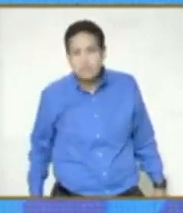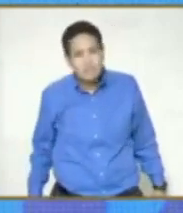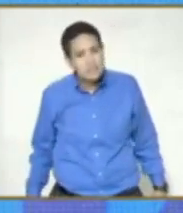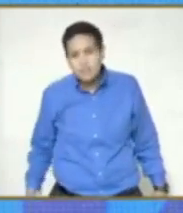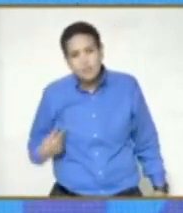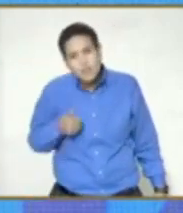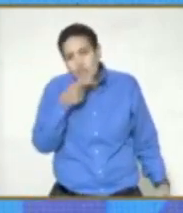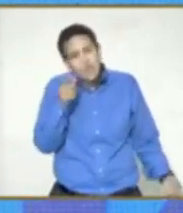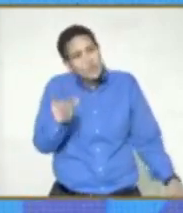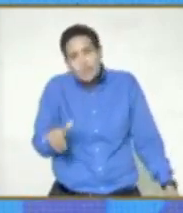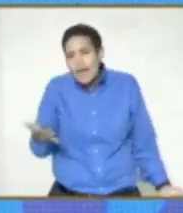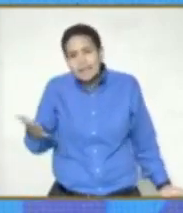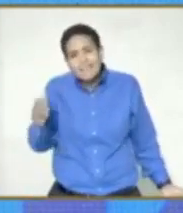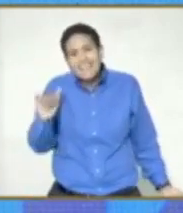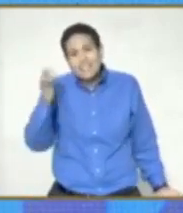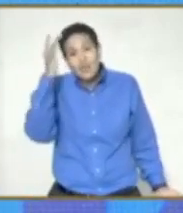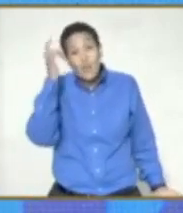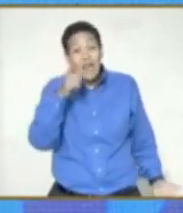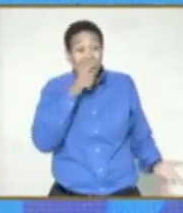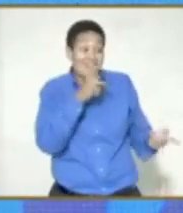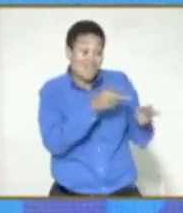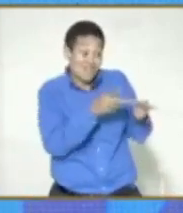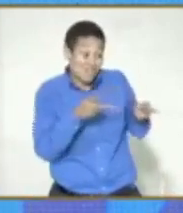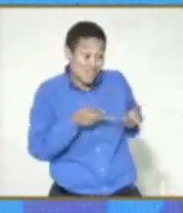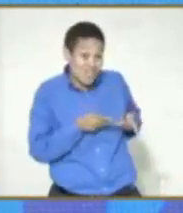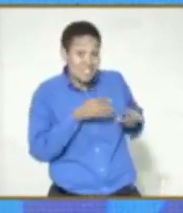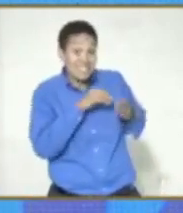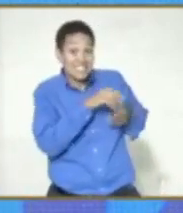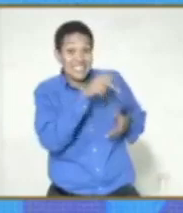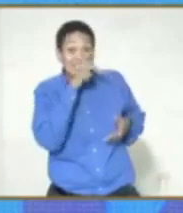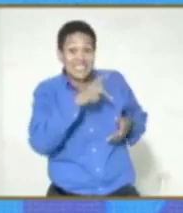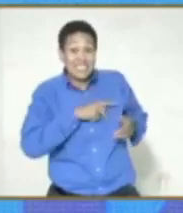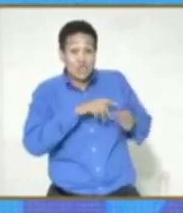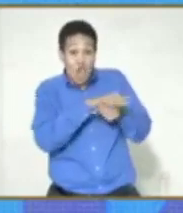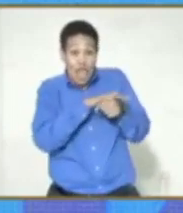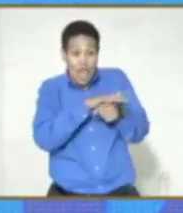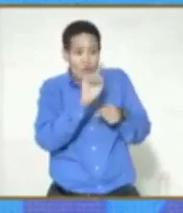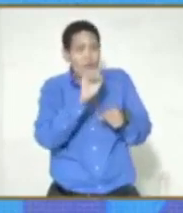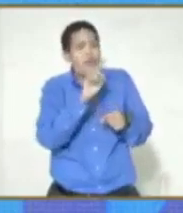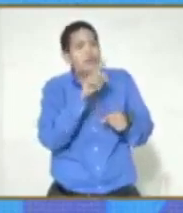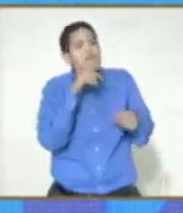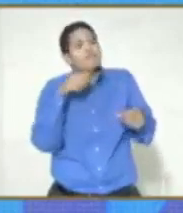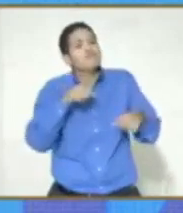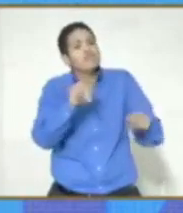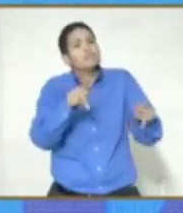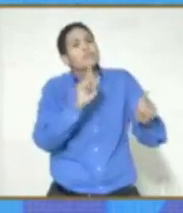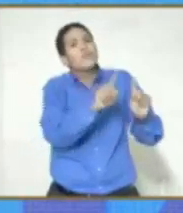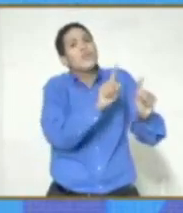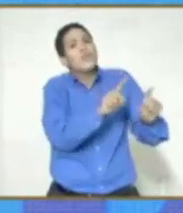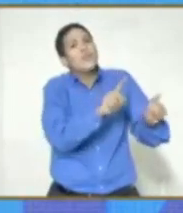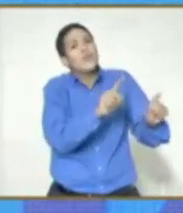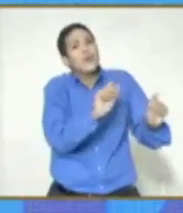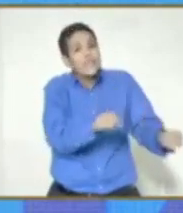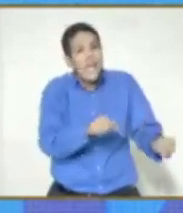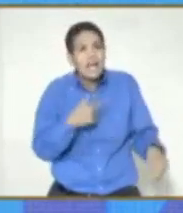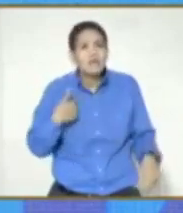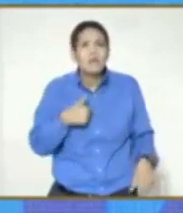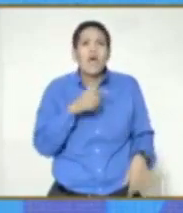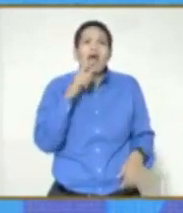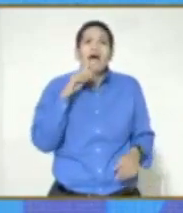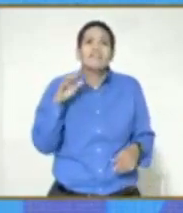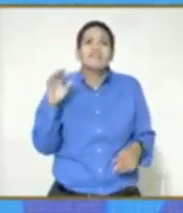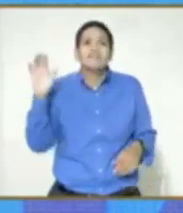and that is why the facilities in the corporate area, we have an outpost in New